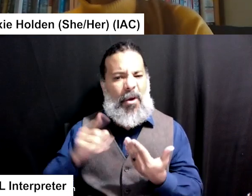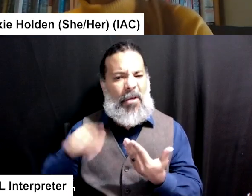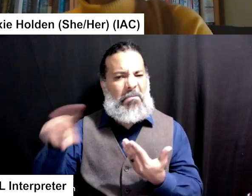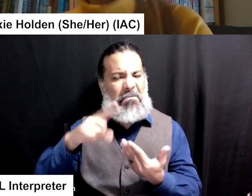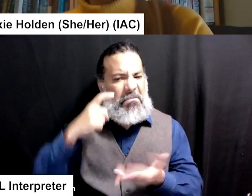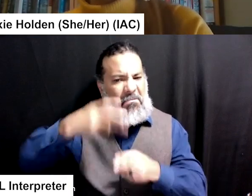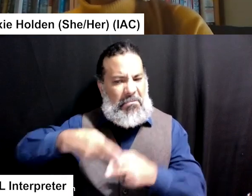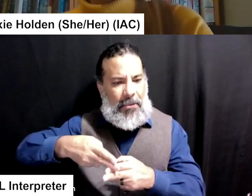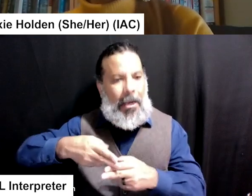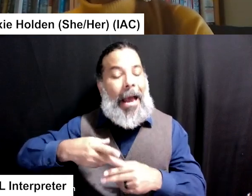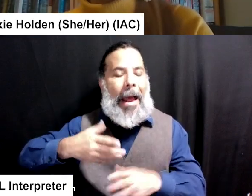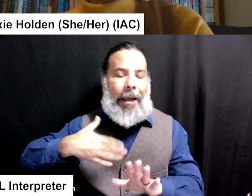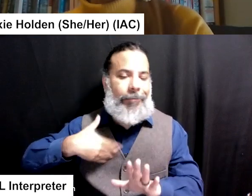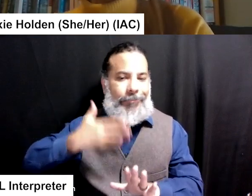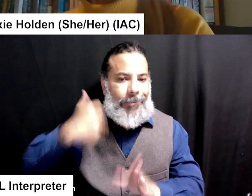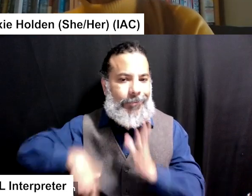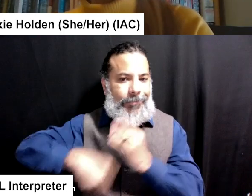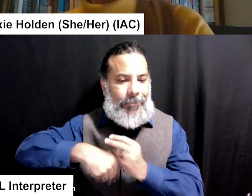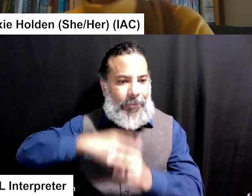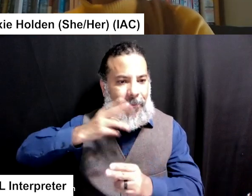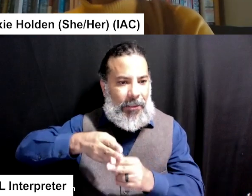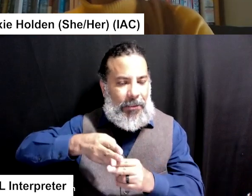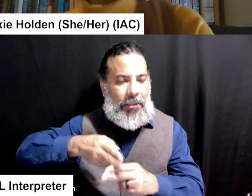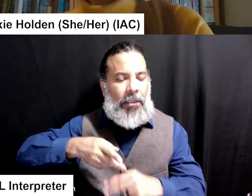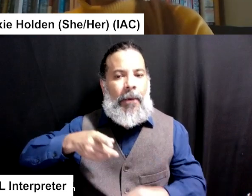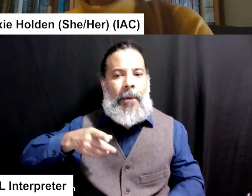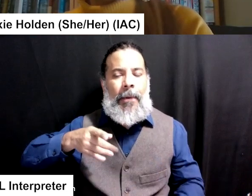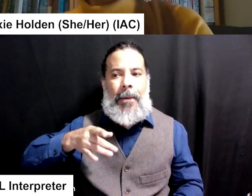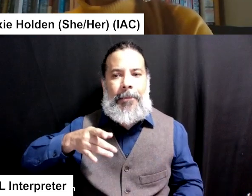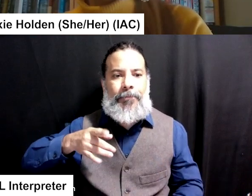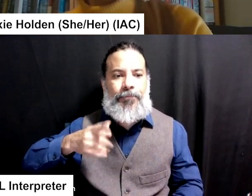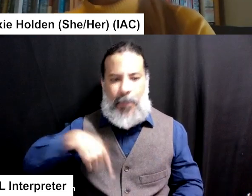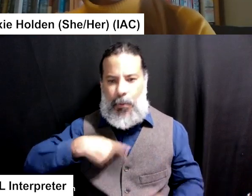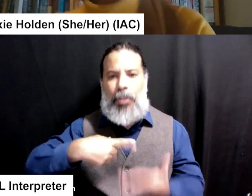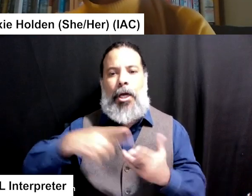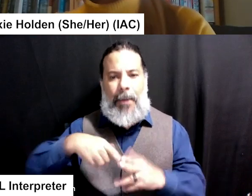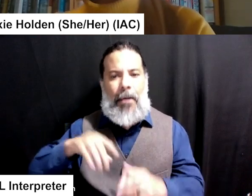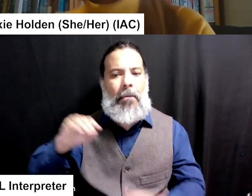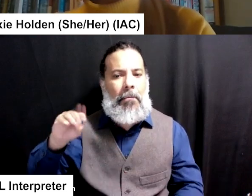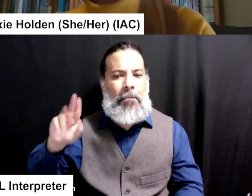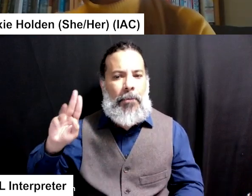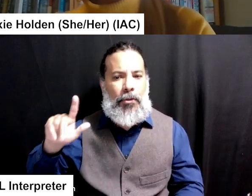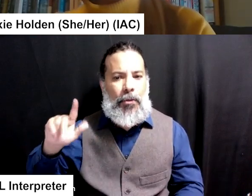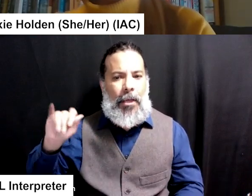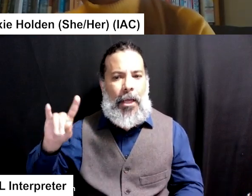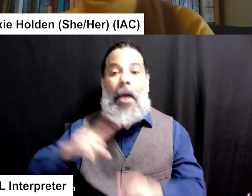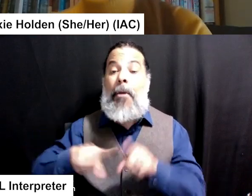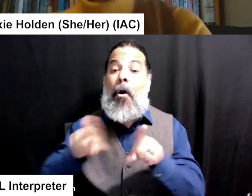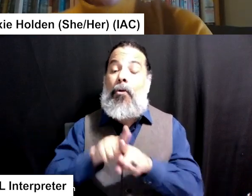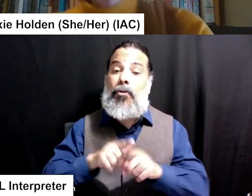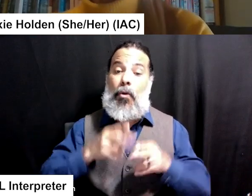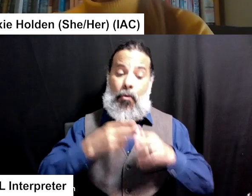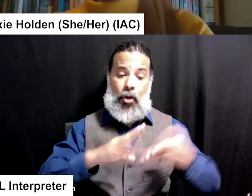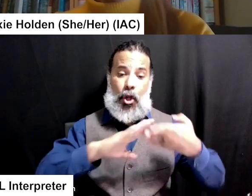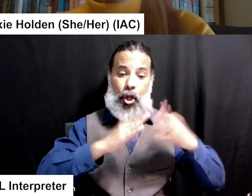I neglected to mention earlier about, we talked about mutual aid, but community fridges have been a